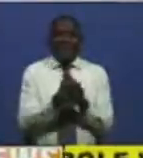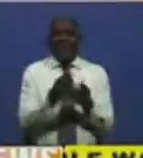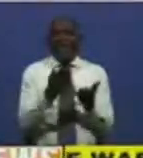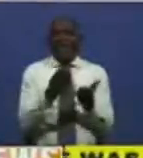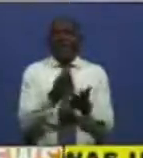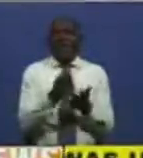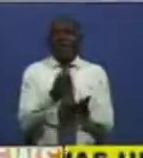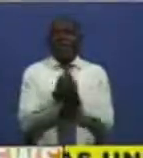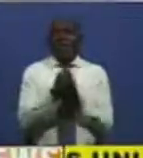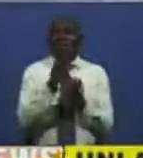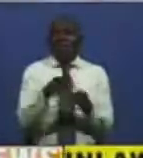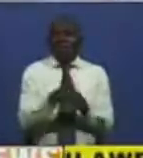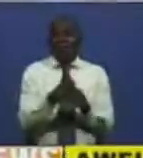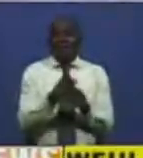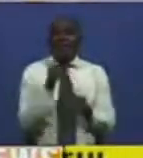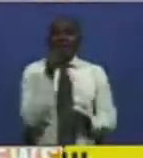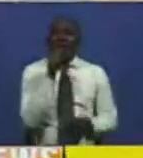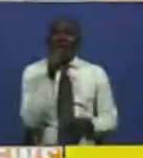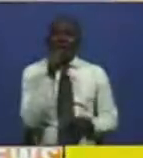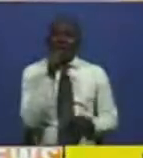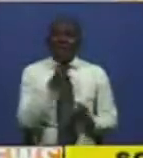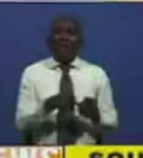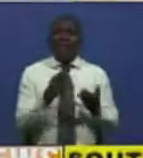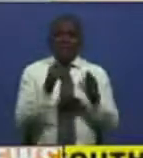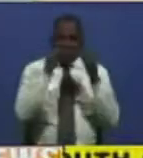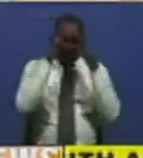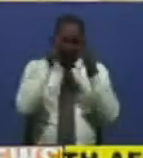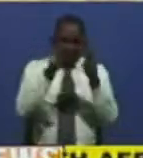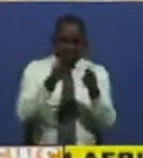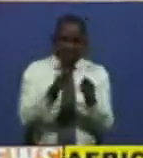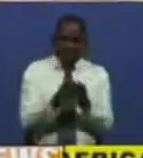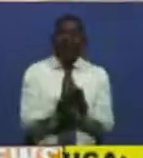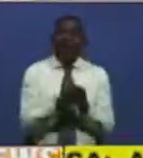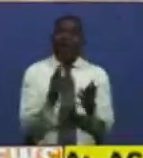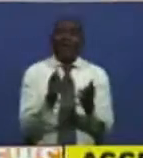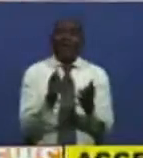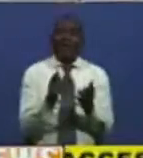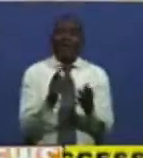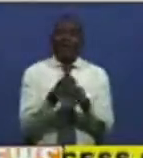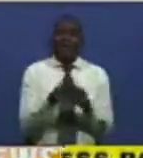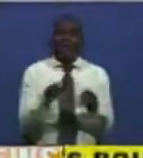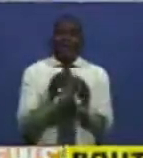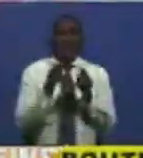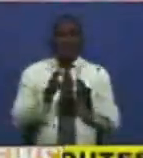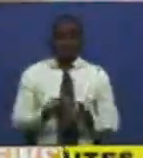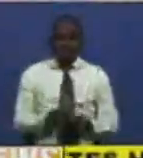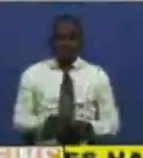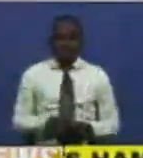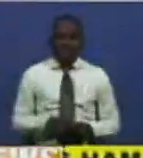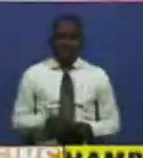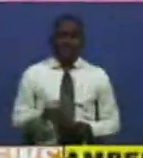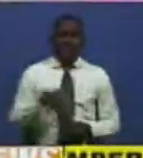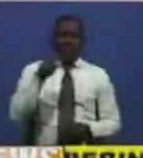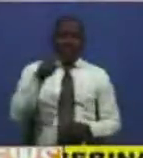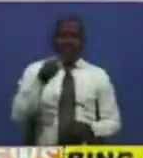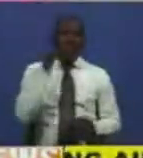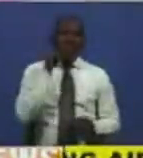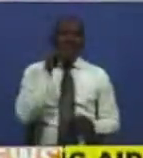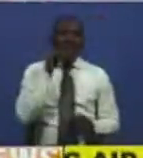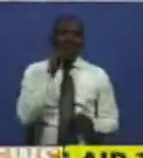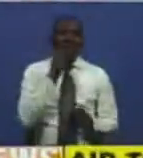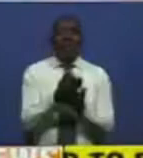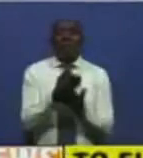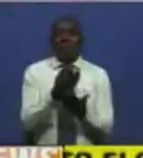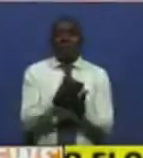another person's privacy or integrity, dignity, or worth as a human being. Rosemond Brown appealed